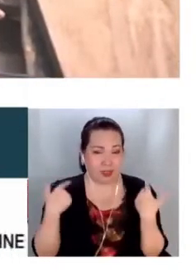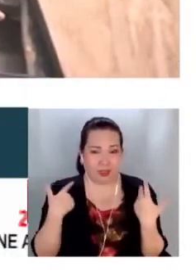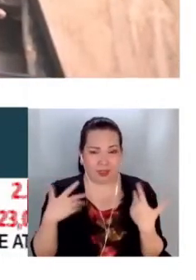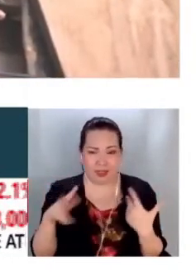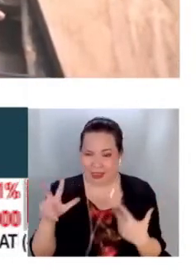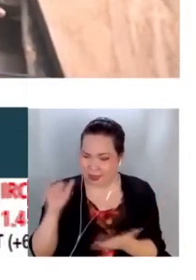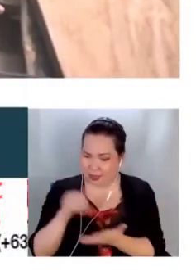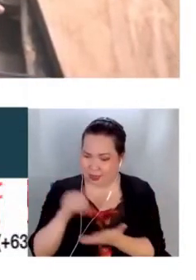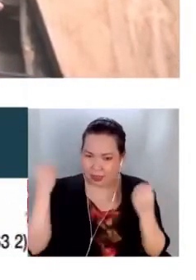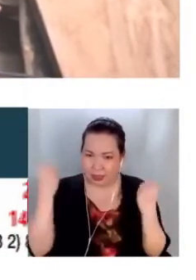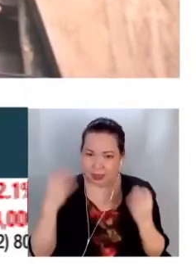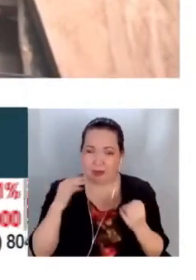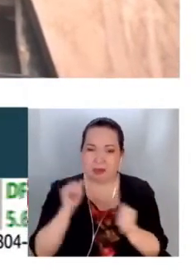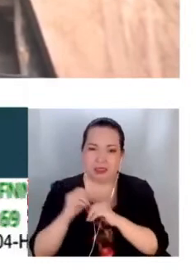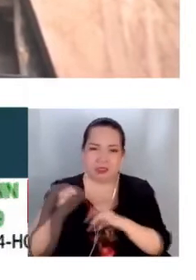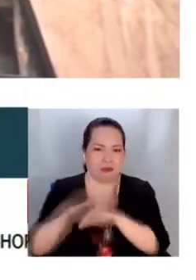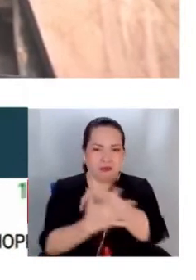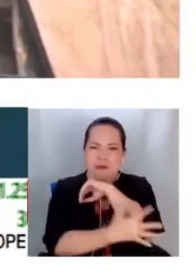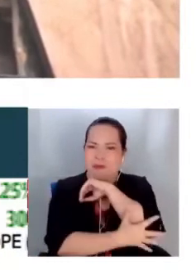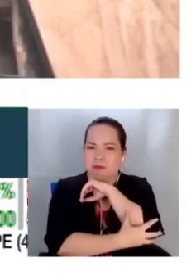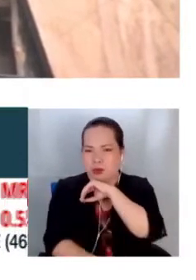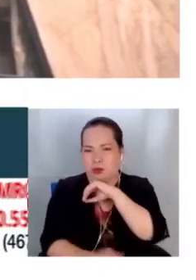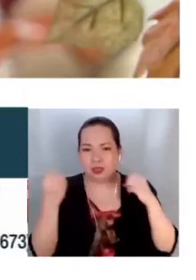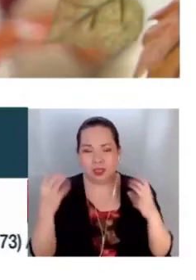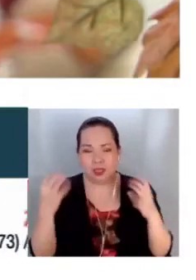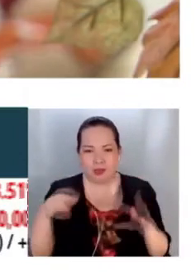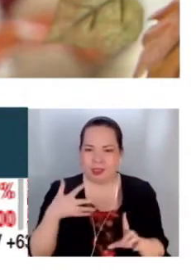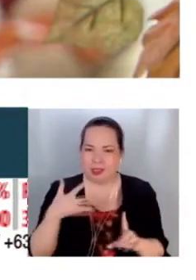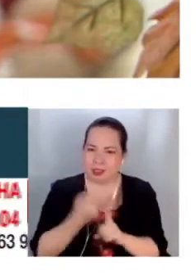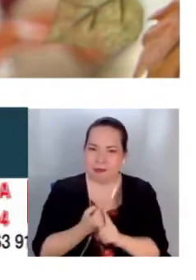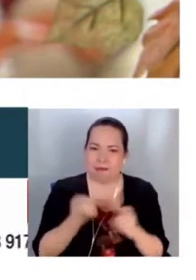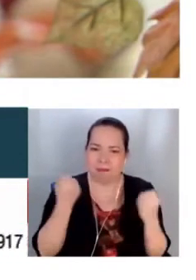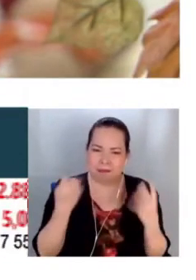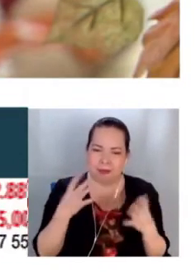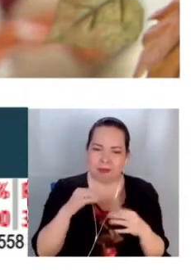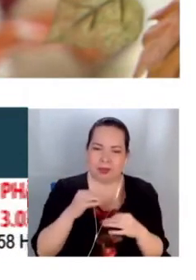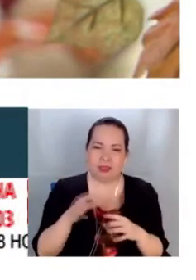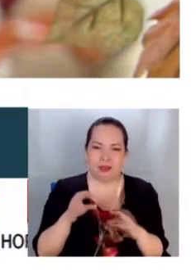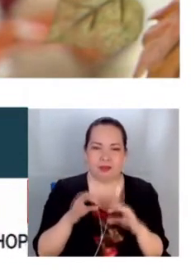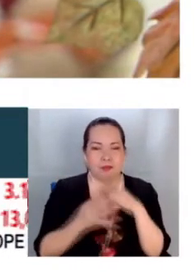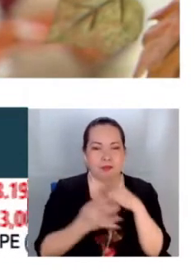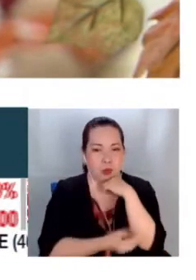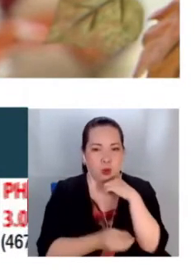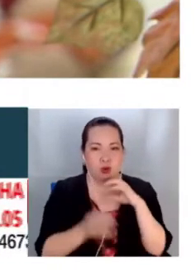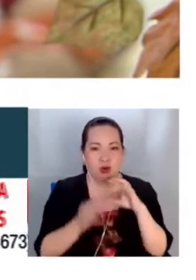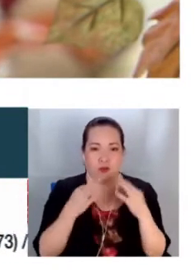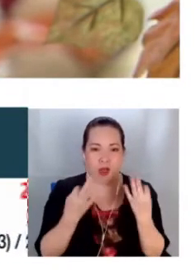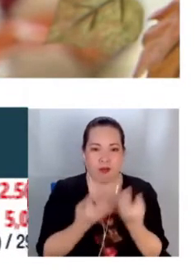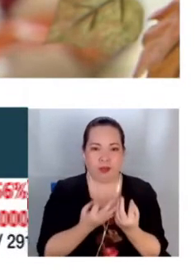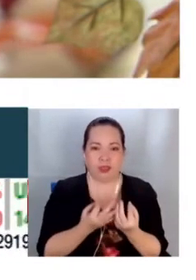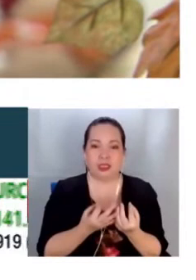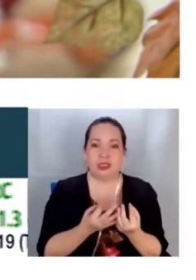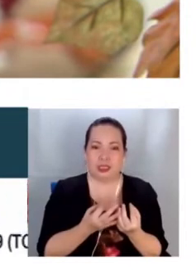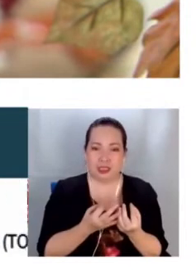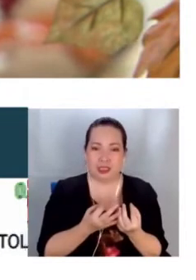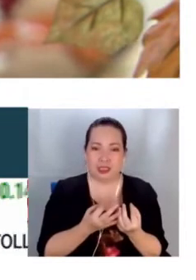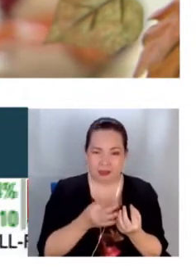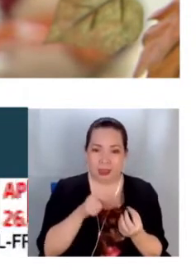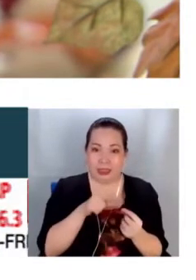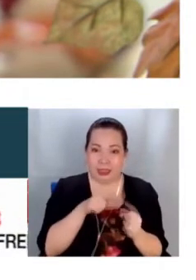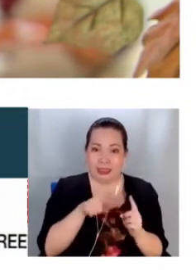in this country. Because we believe it is in these families where you have the most